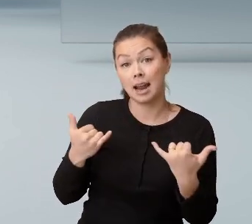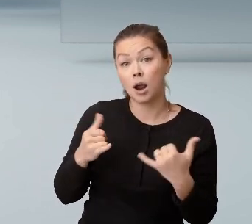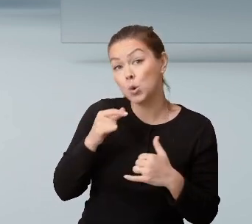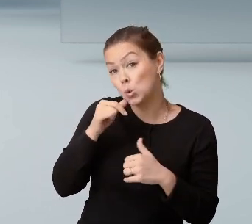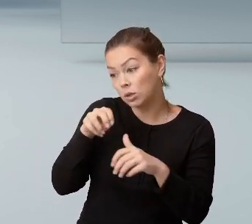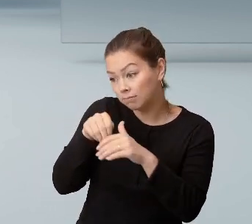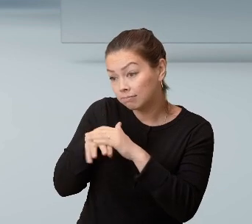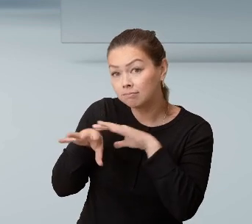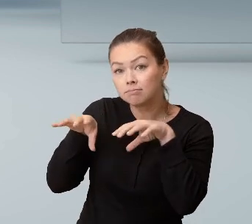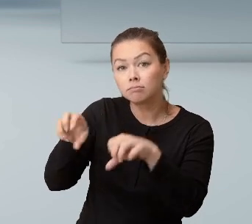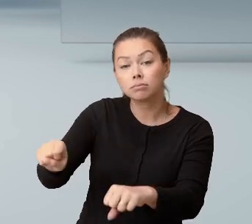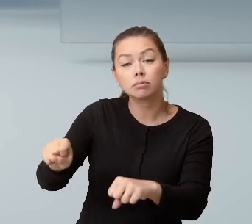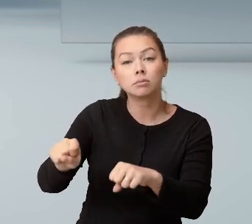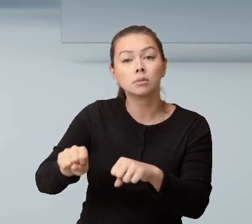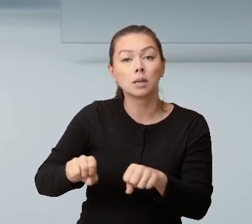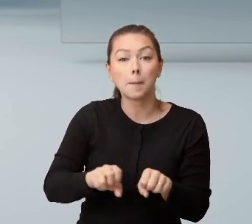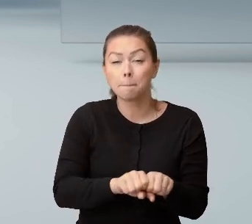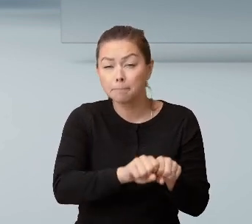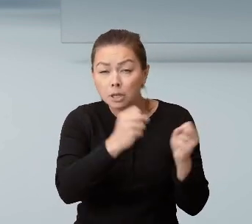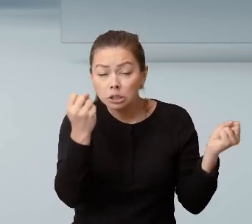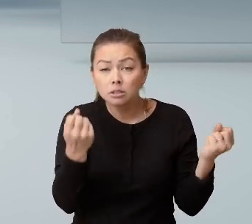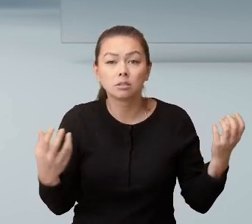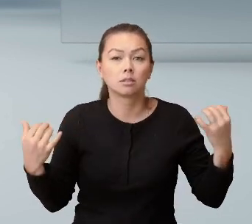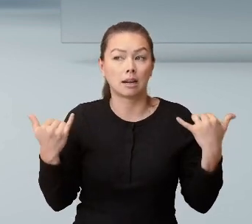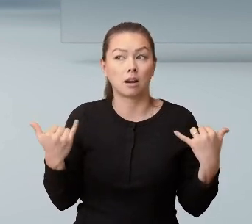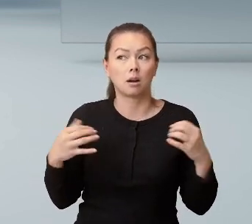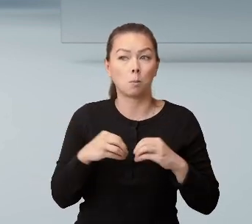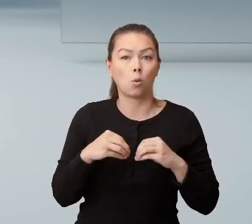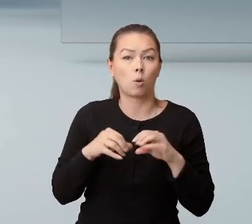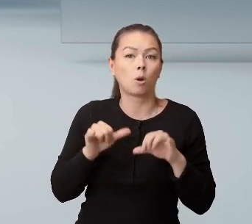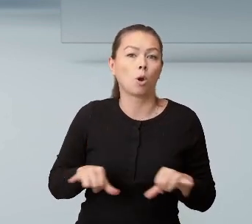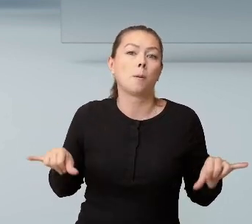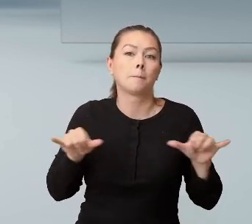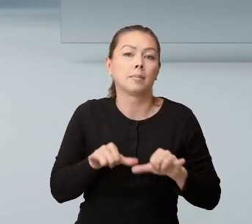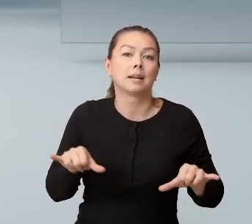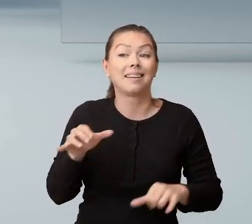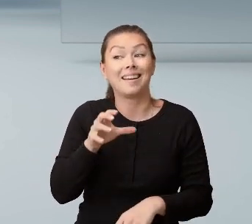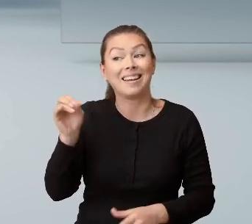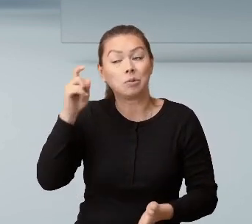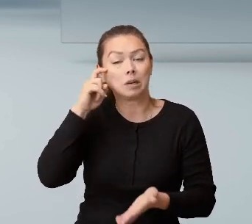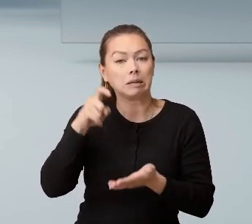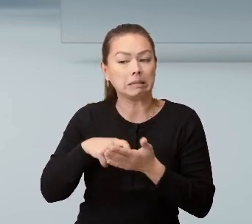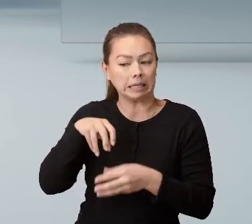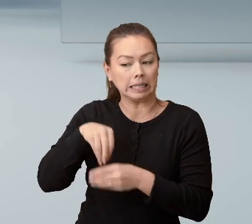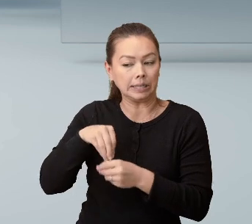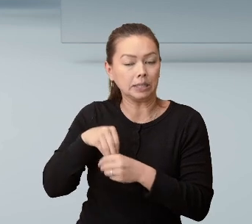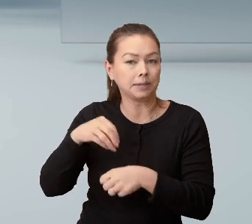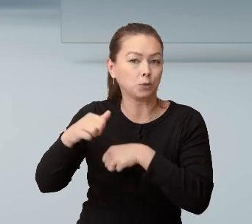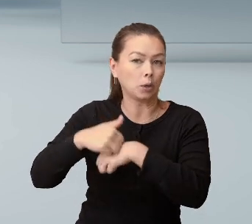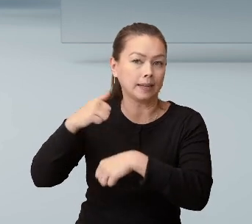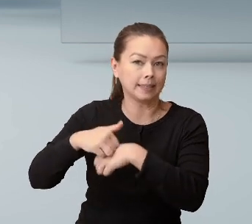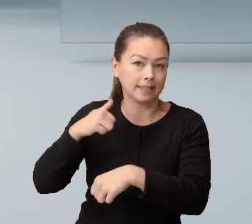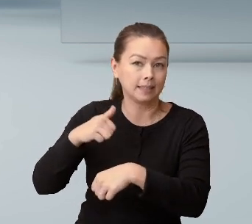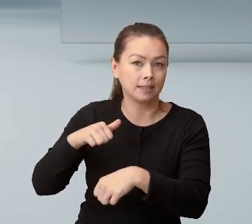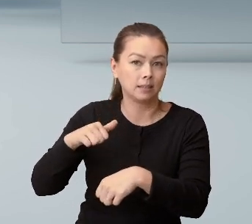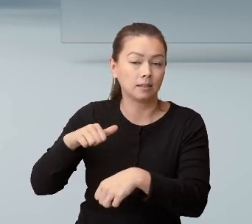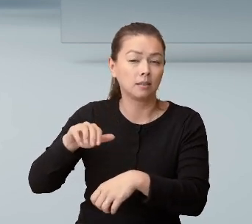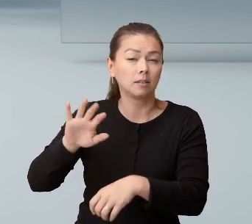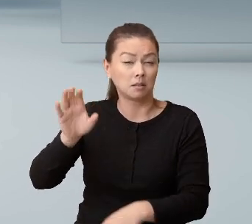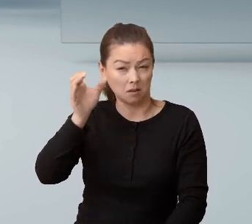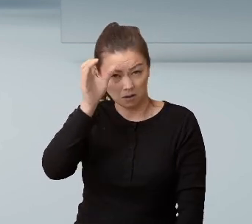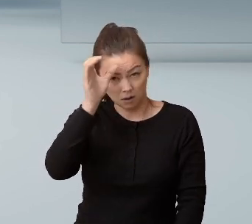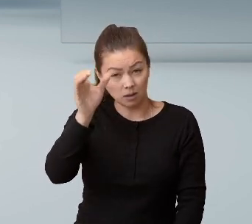hacking and breaches are more common, and an acknowledgement of insider threats, means that the idea that you can protect your